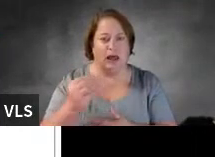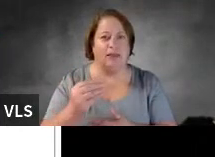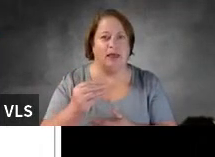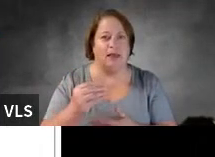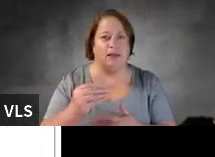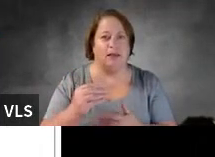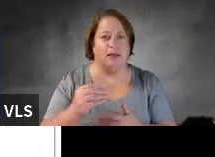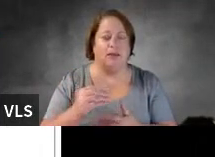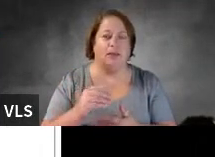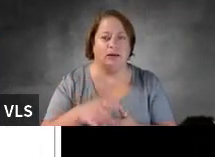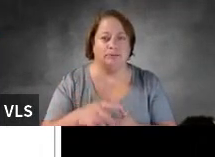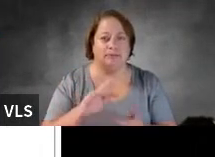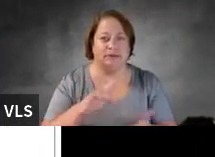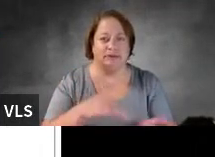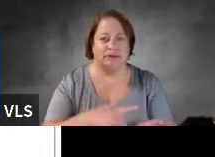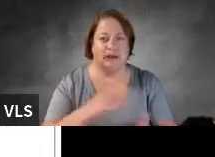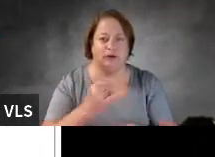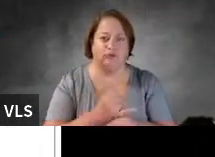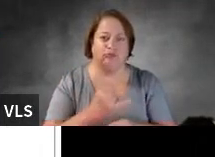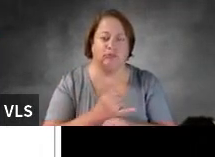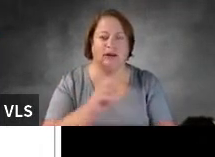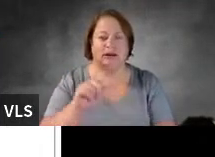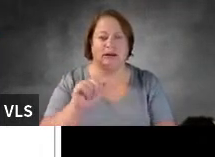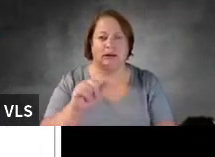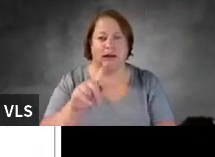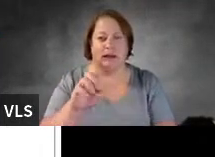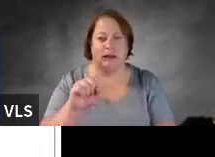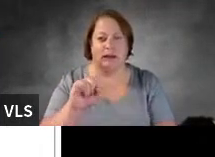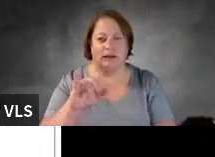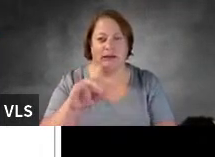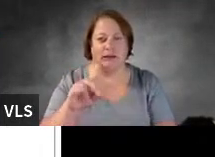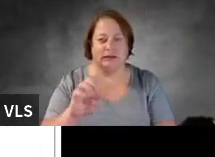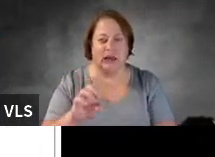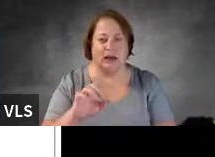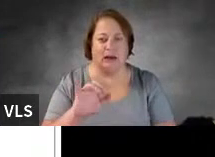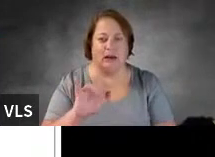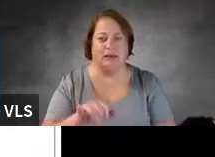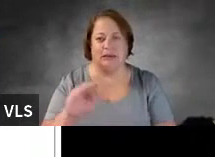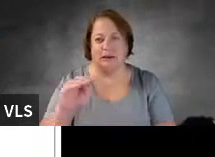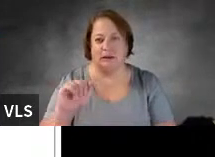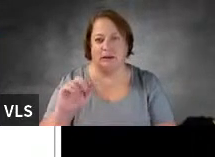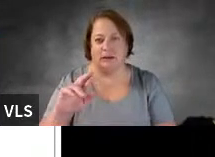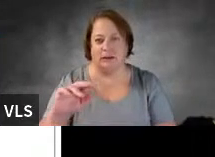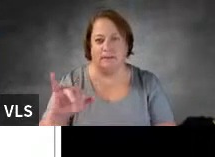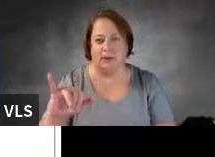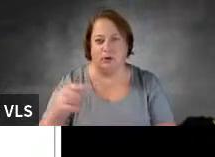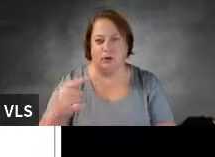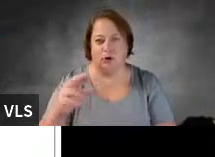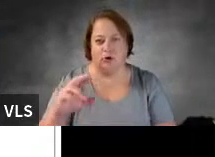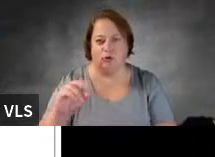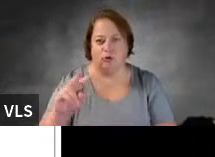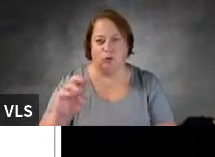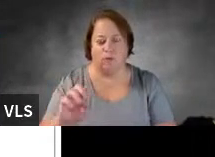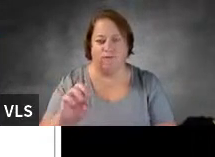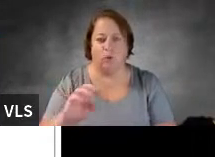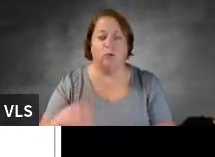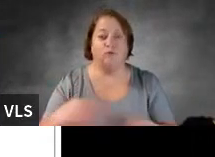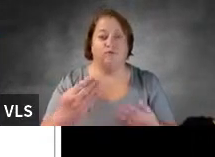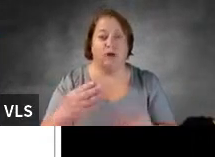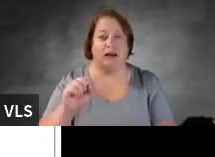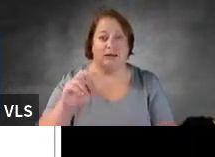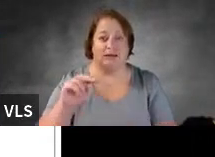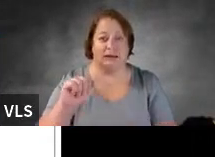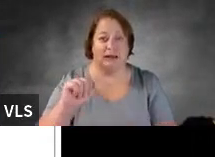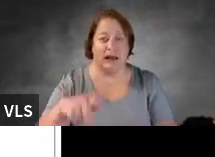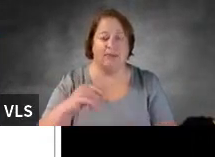center that is located at Lakeside, or that is named Lakeside, and it is located at Mary Grove. We provide SNAP, which